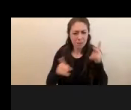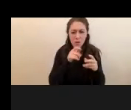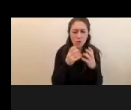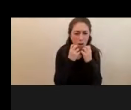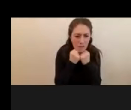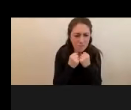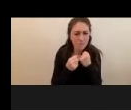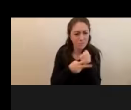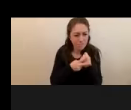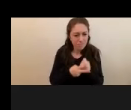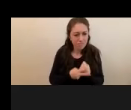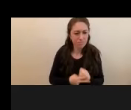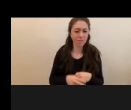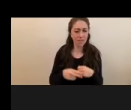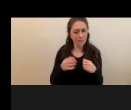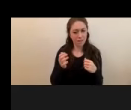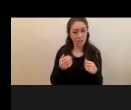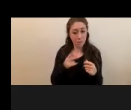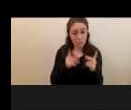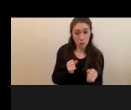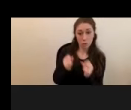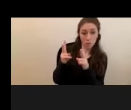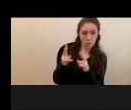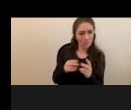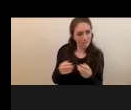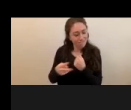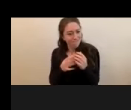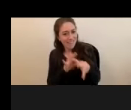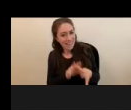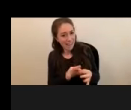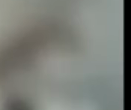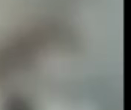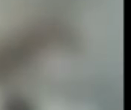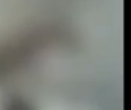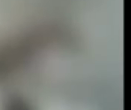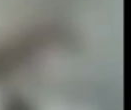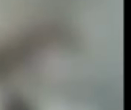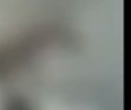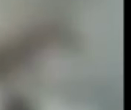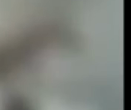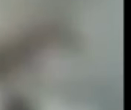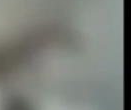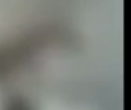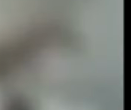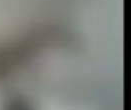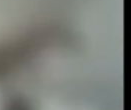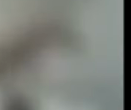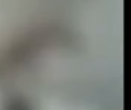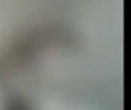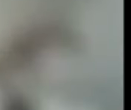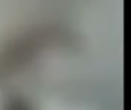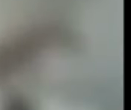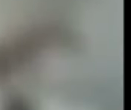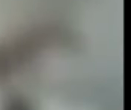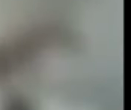with our community in that way. And that's it for me. If you want to connect with us, you can